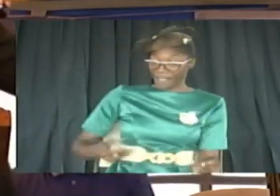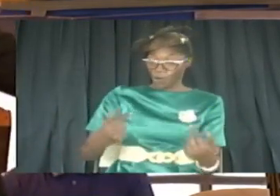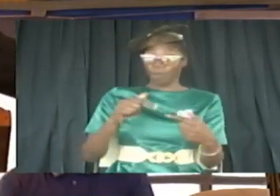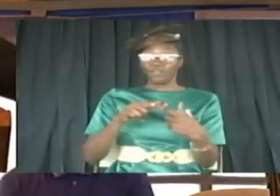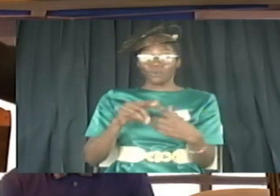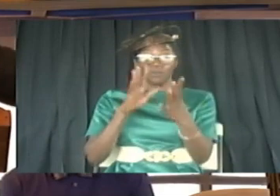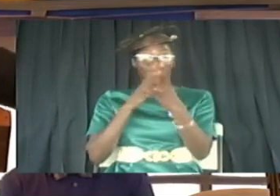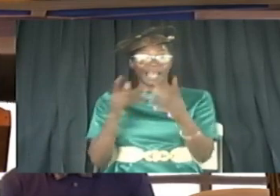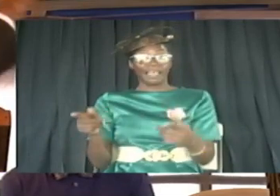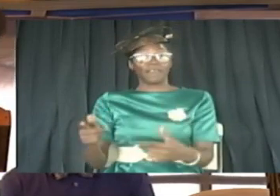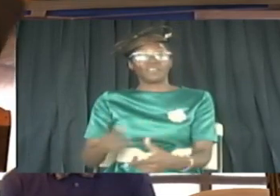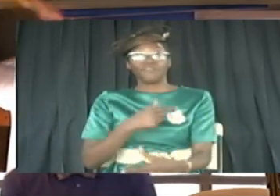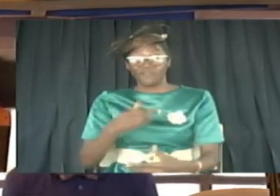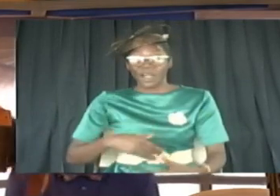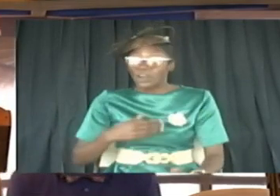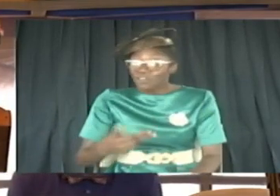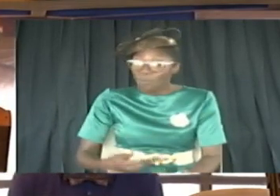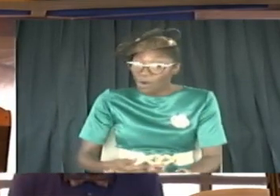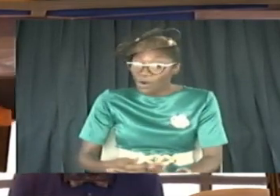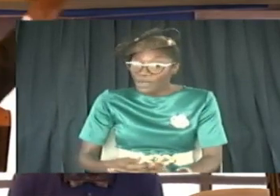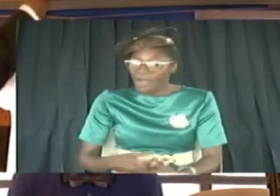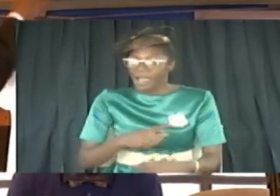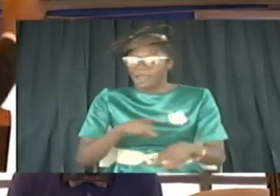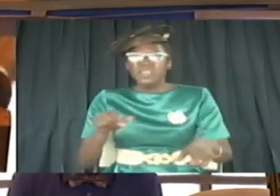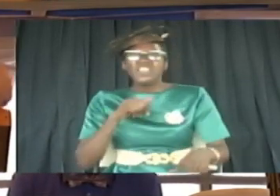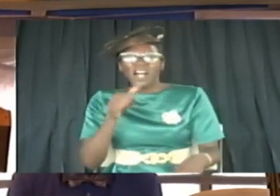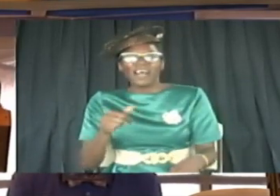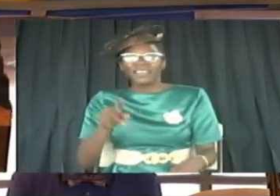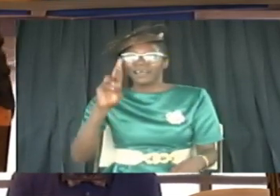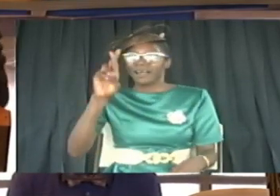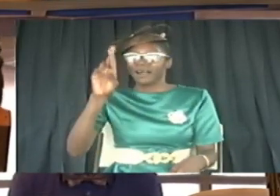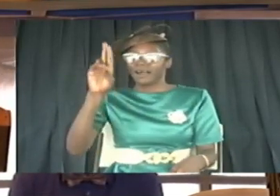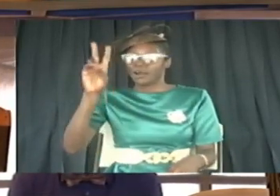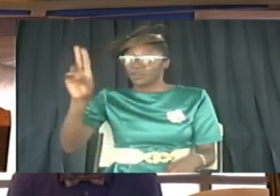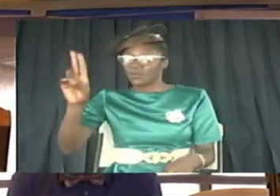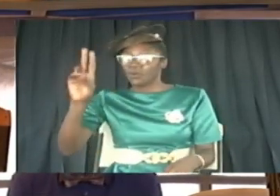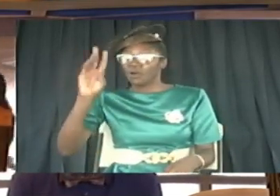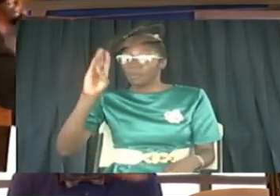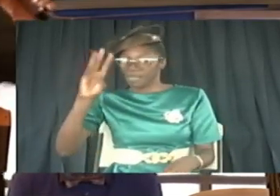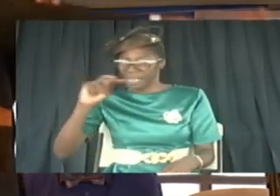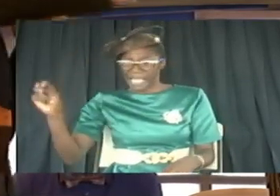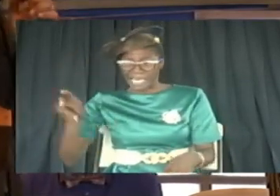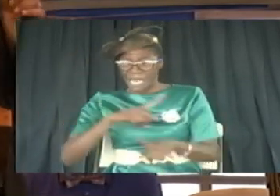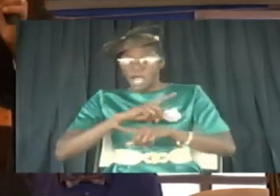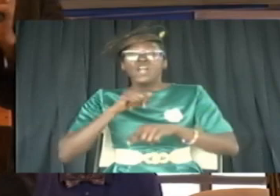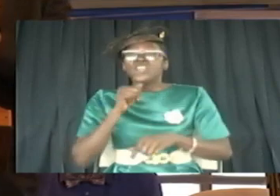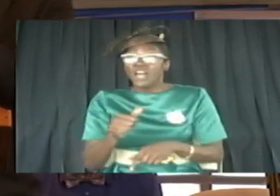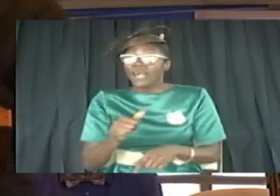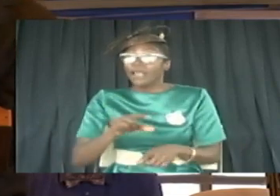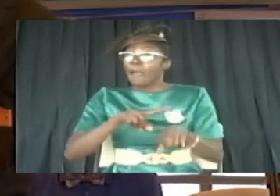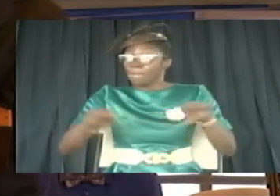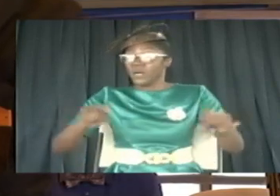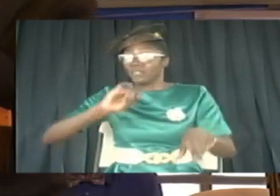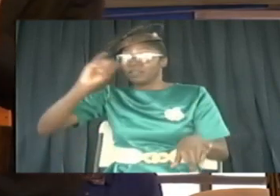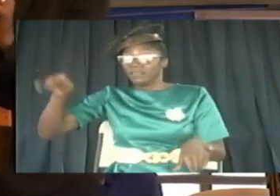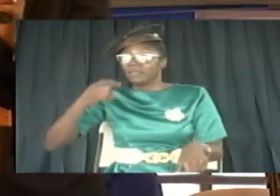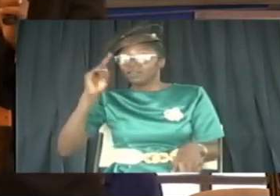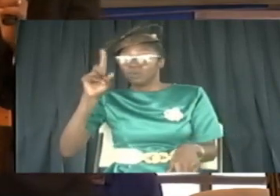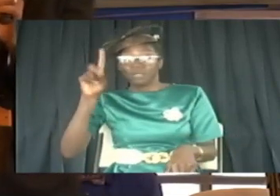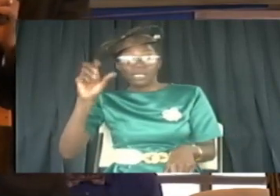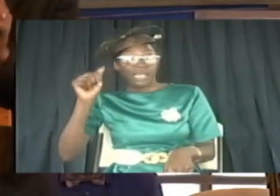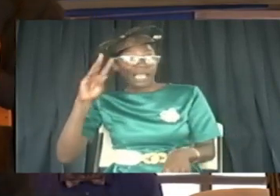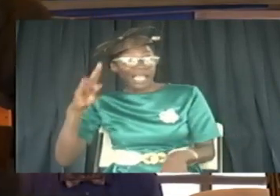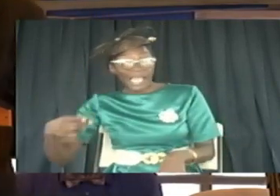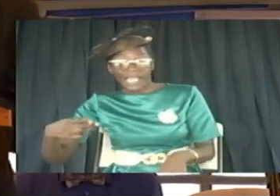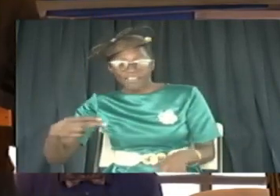of the firstborn. But it wasn't Reuben. It wasn't anybody else. It was Judah four down the line. There is something about